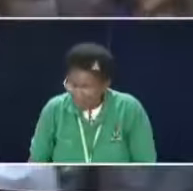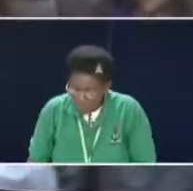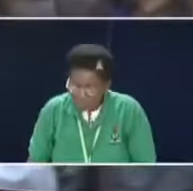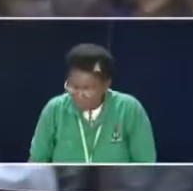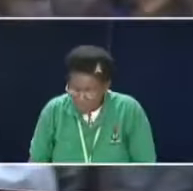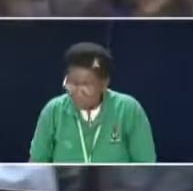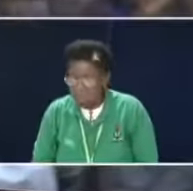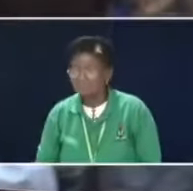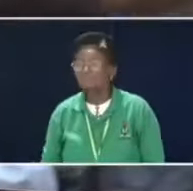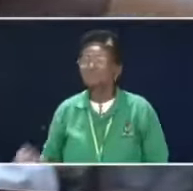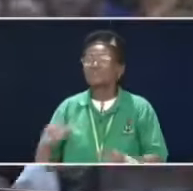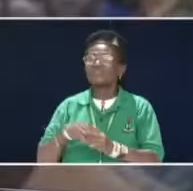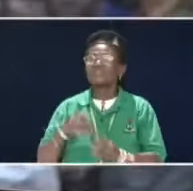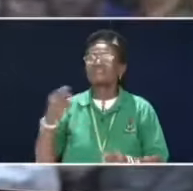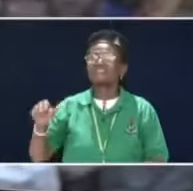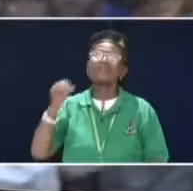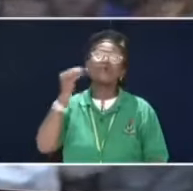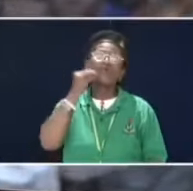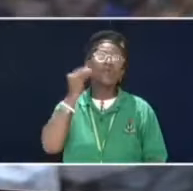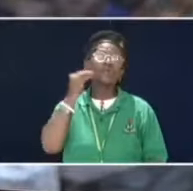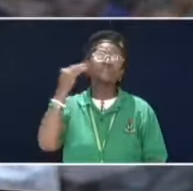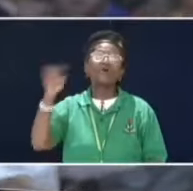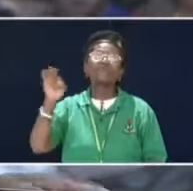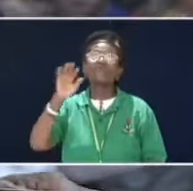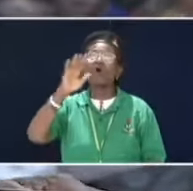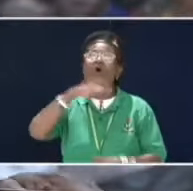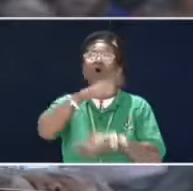In the home of all your children,